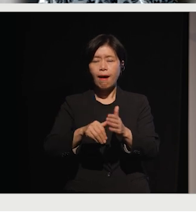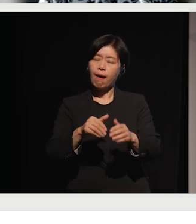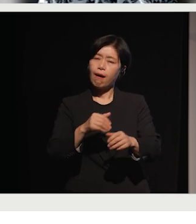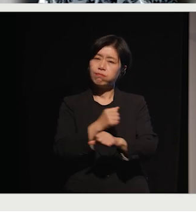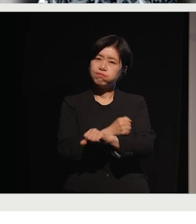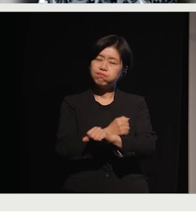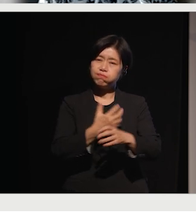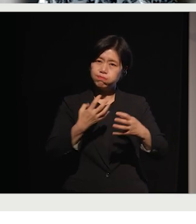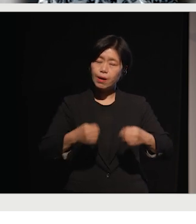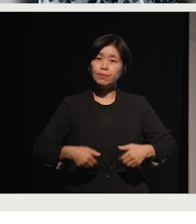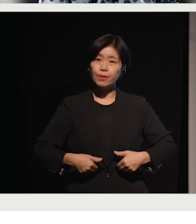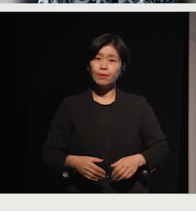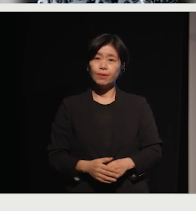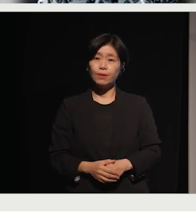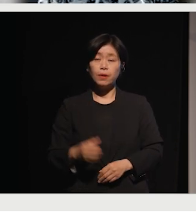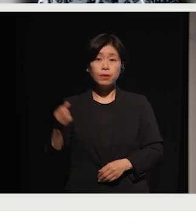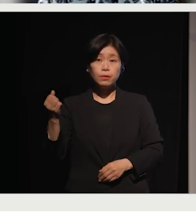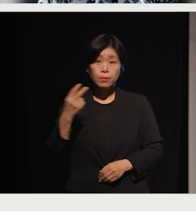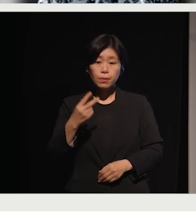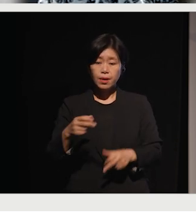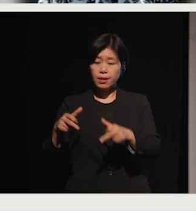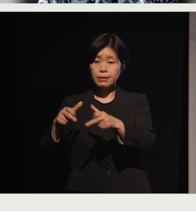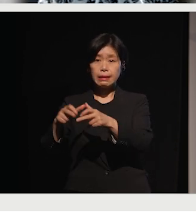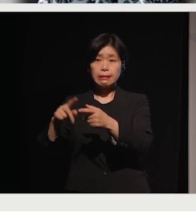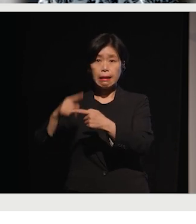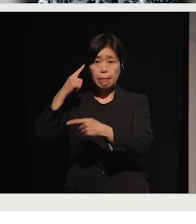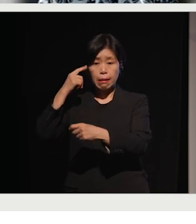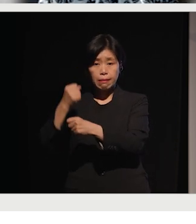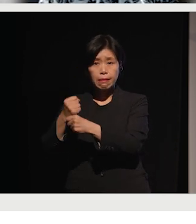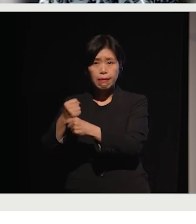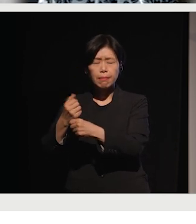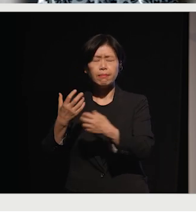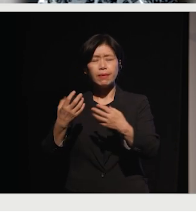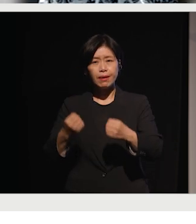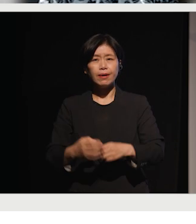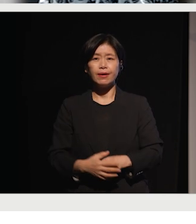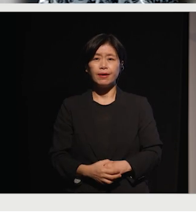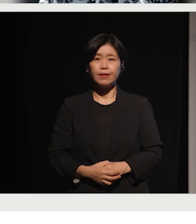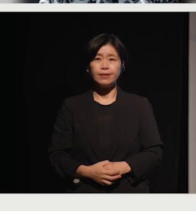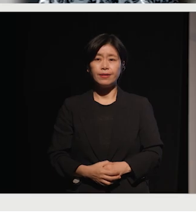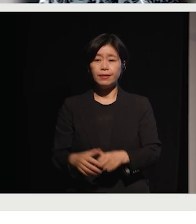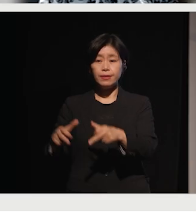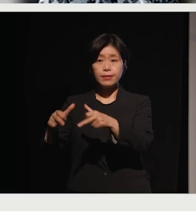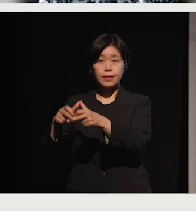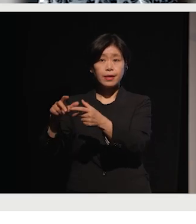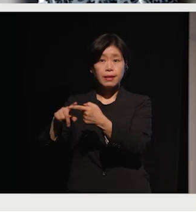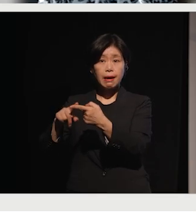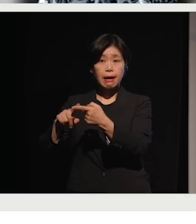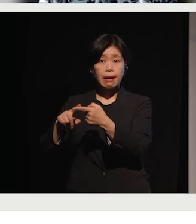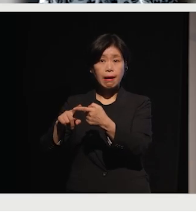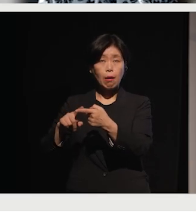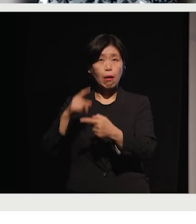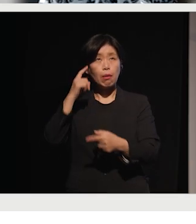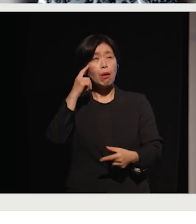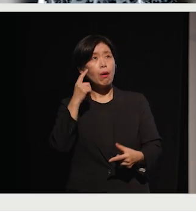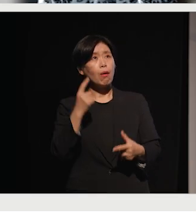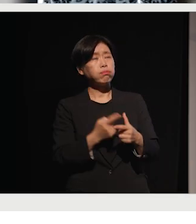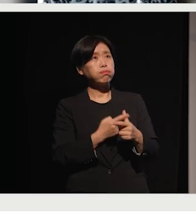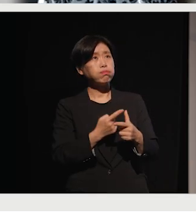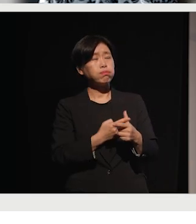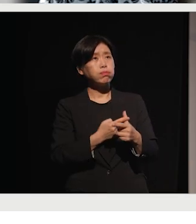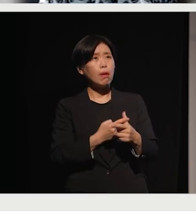of misunderstanding, and in some cases, not just unconscious, but implicit bias